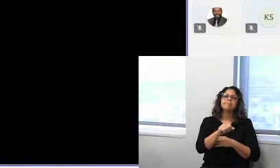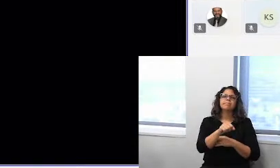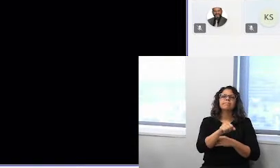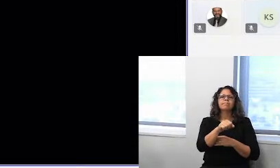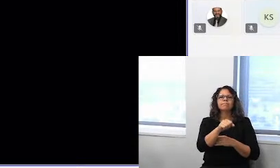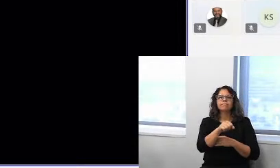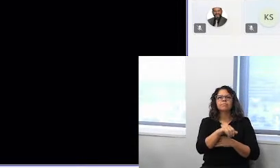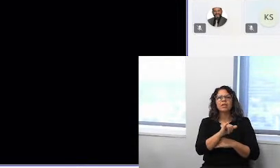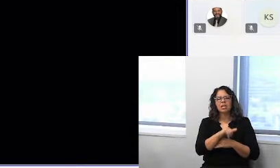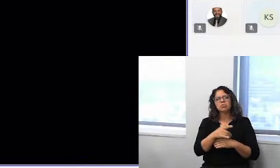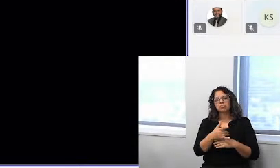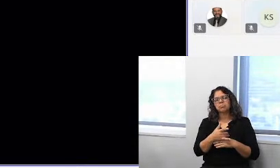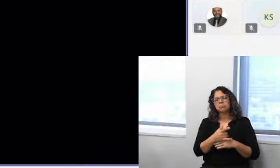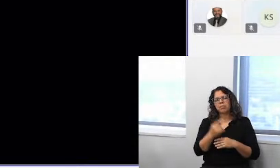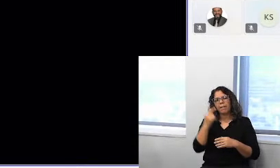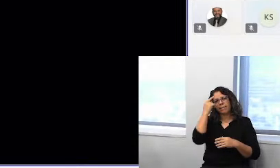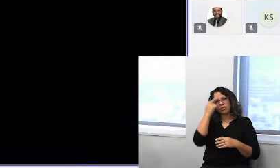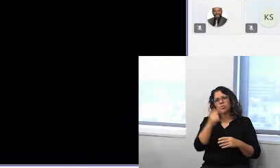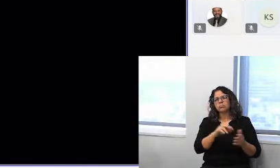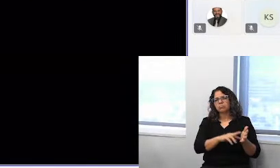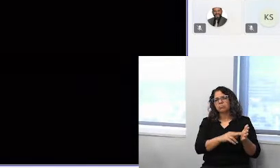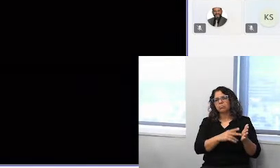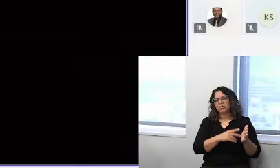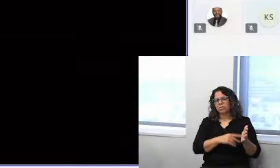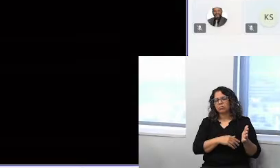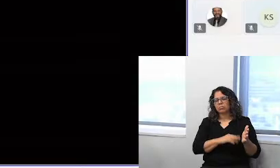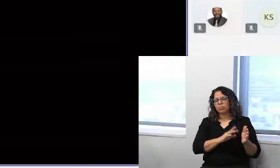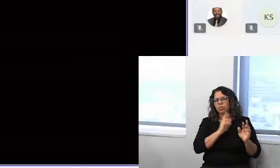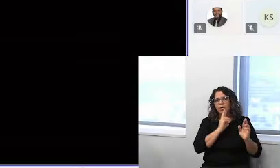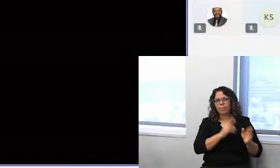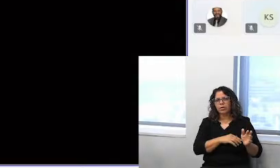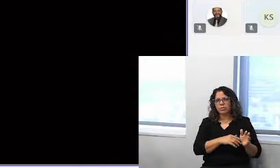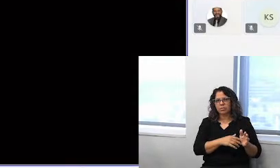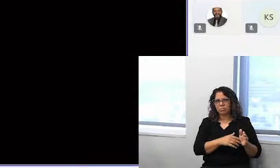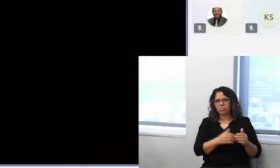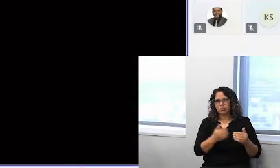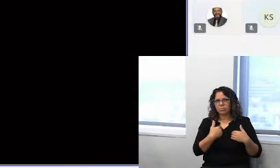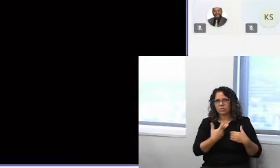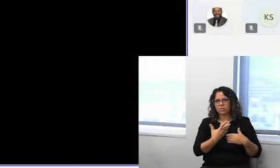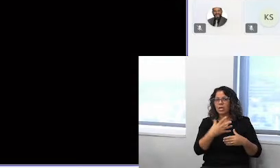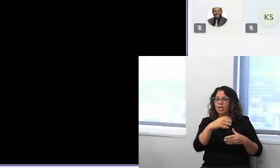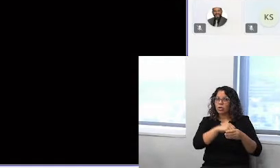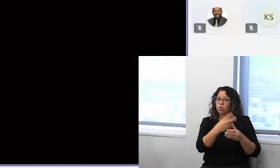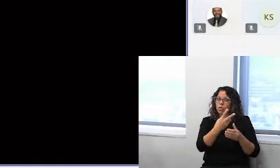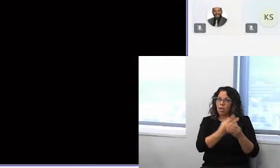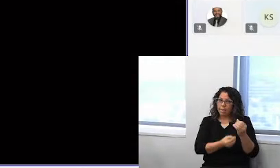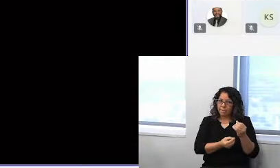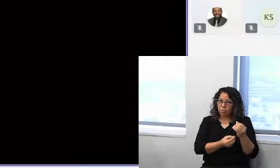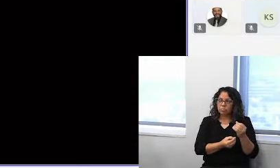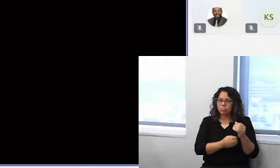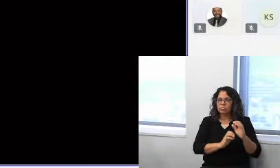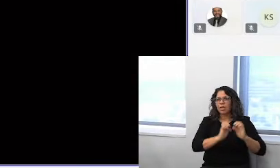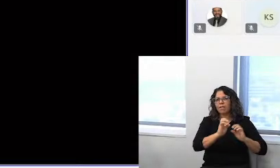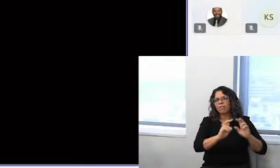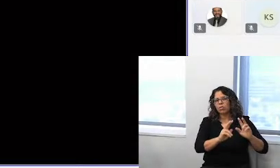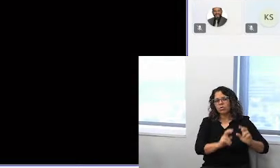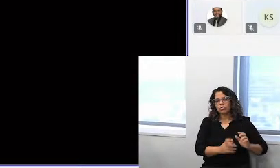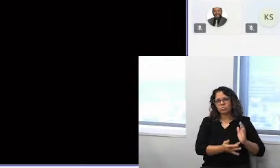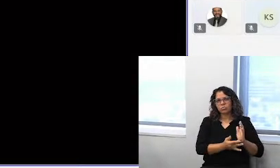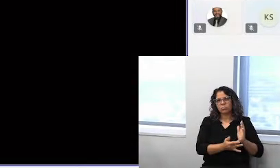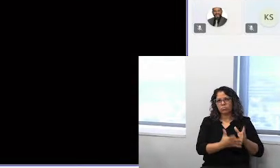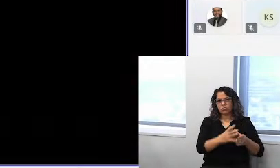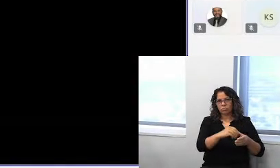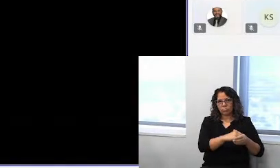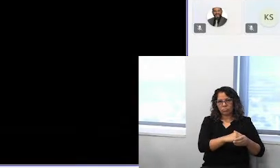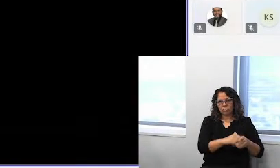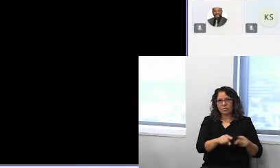It talks about both topics, about the technical evaluations included in the and the supplemental studies.